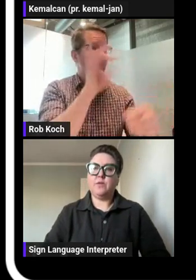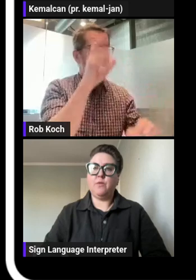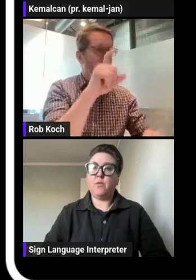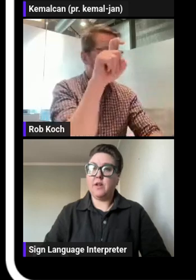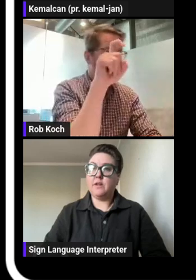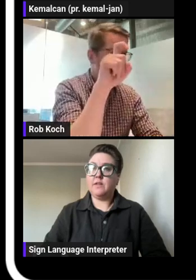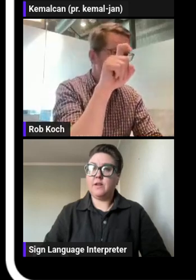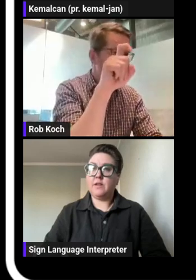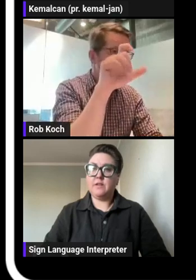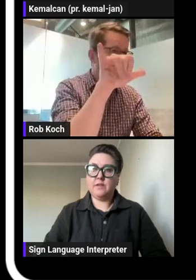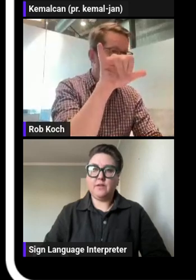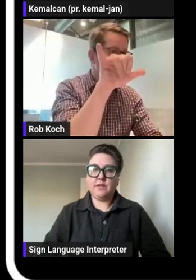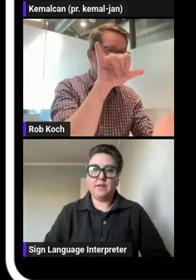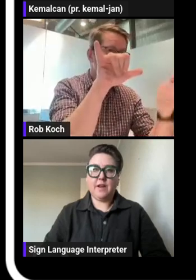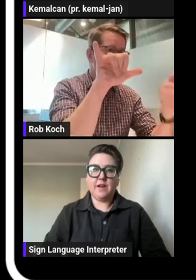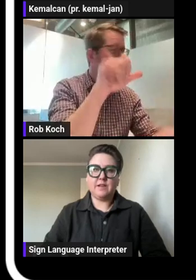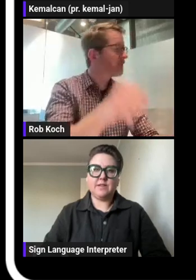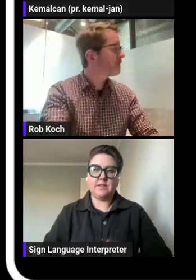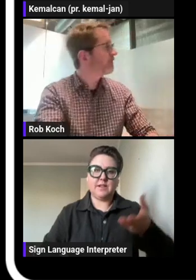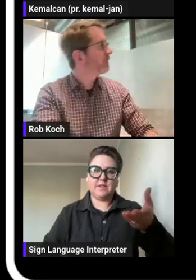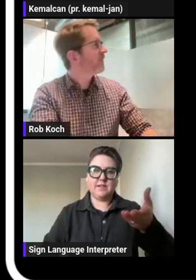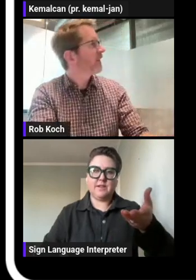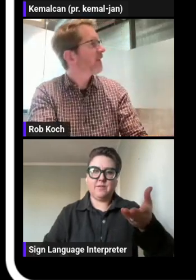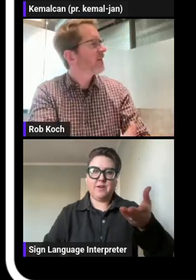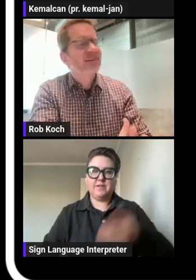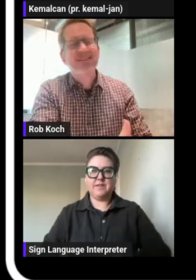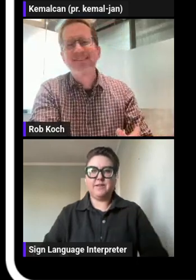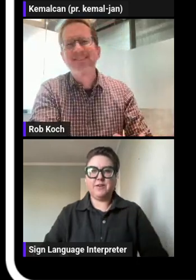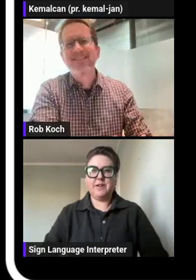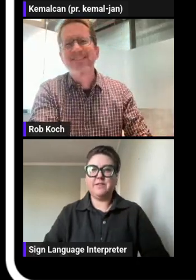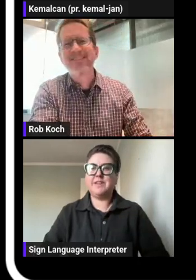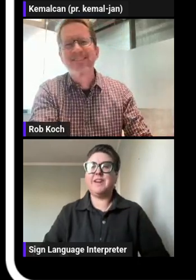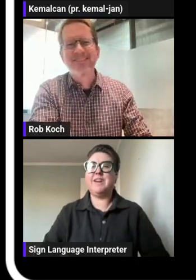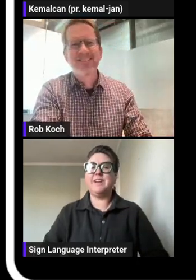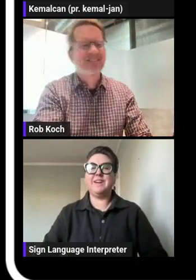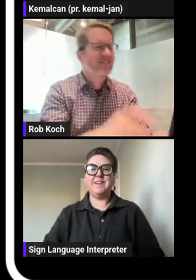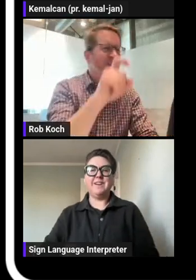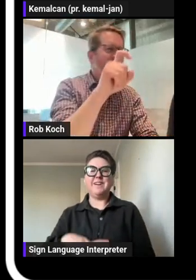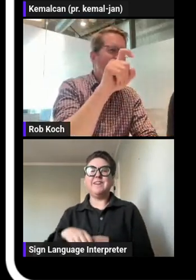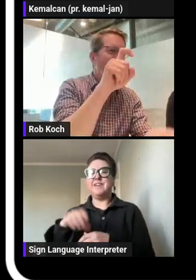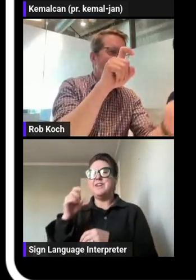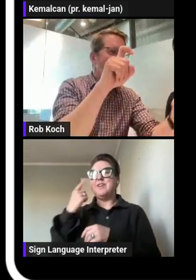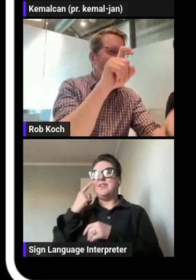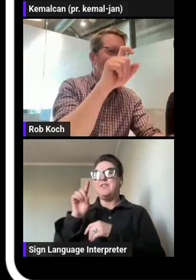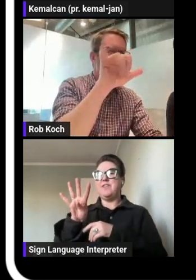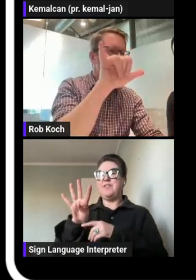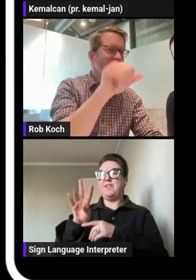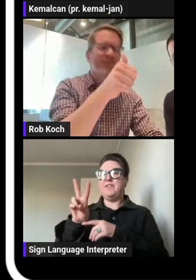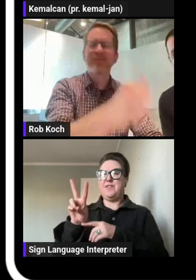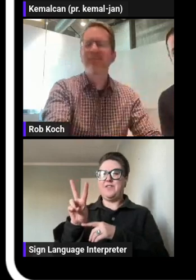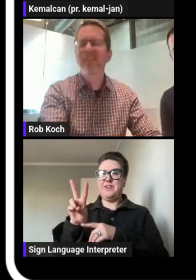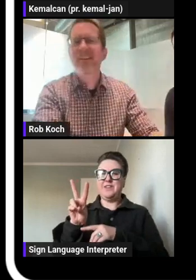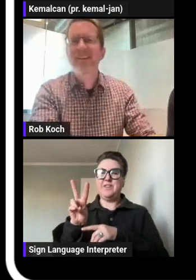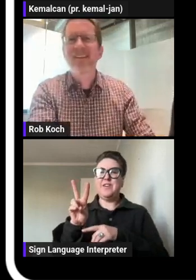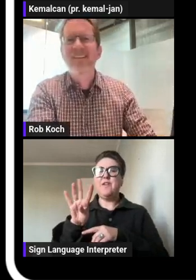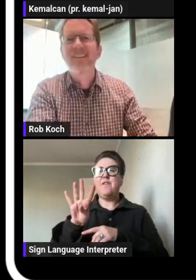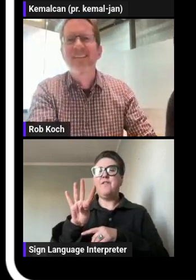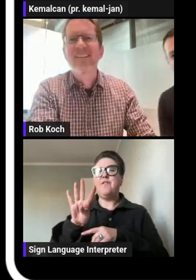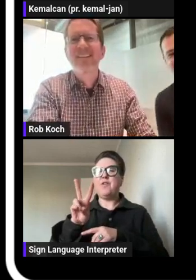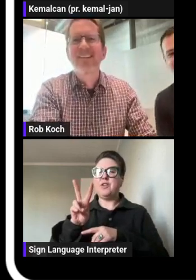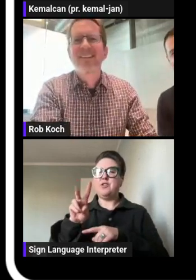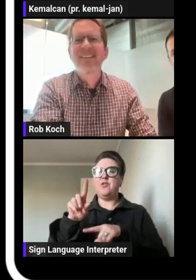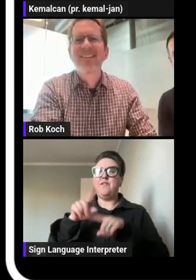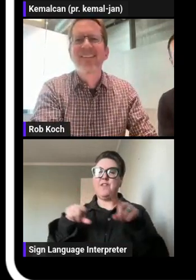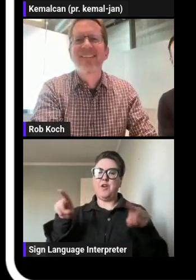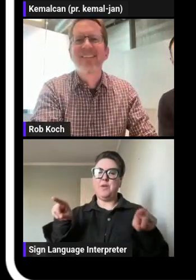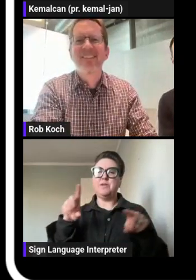21X, 21Y. Is that it? You see Okay. that? X, it detected it, and Y. See, it's working. So 42 variables that it has to data